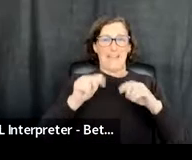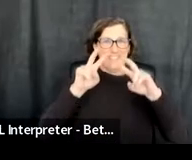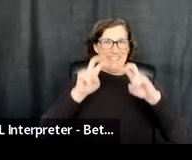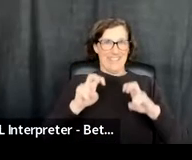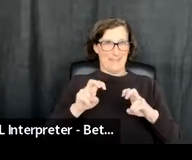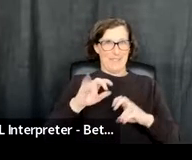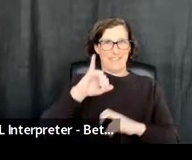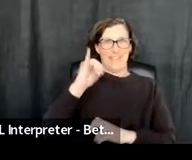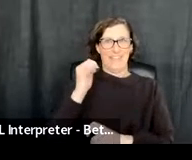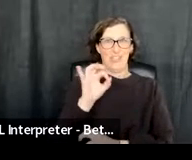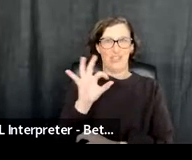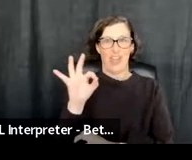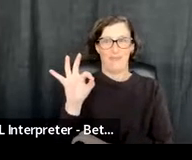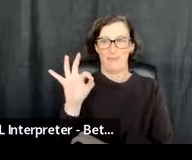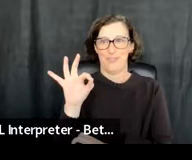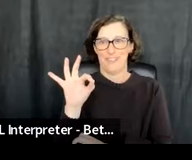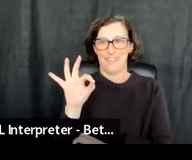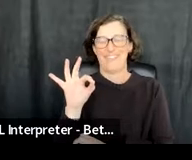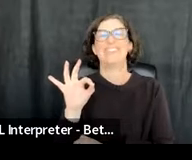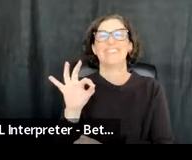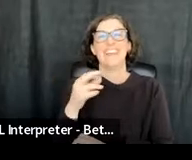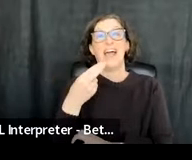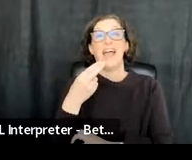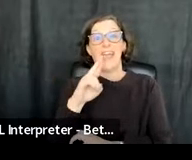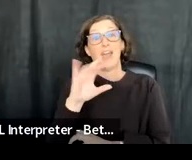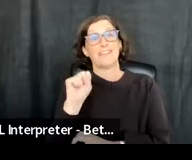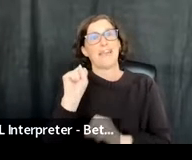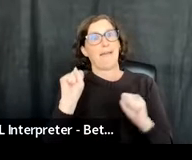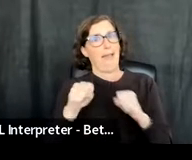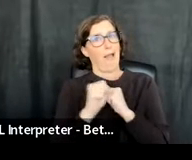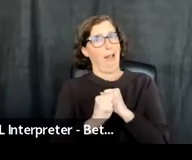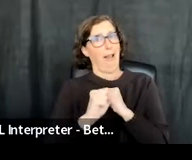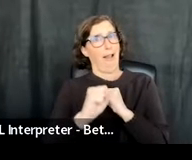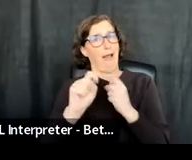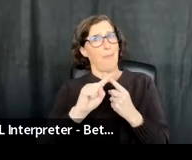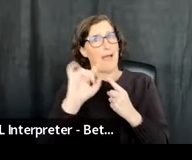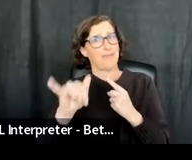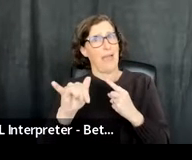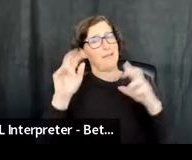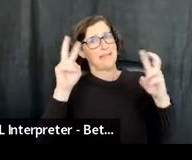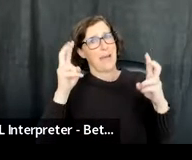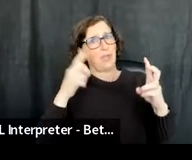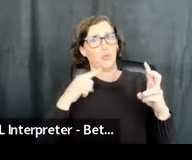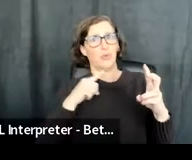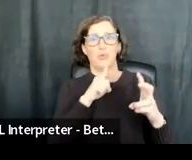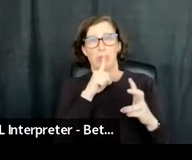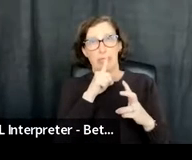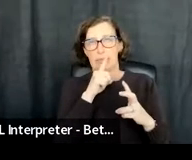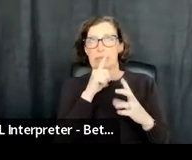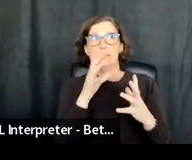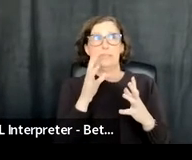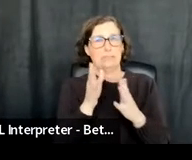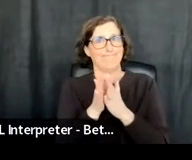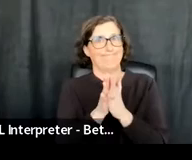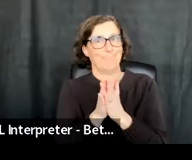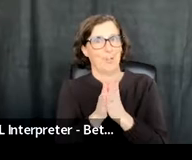Jeff. Yeah, you get Harris going on that. He can go for a long time. We're very passionate about that. Yes. We have that conversation quite